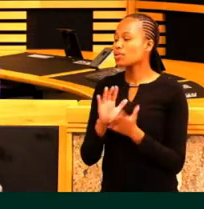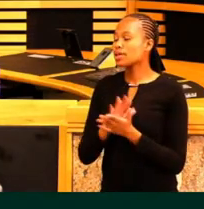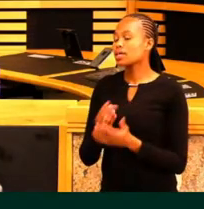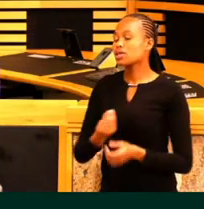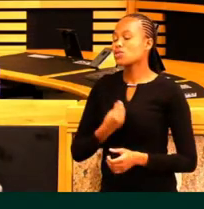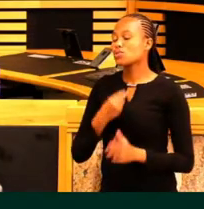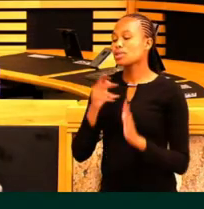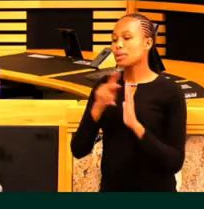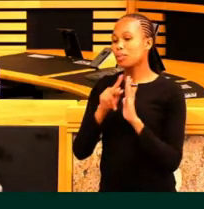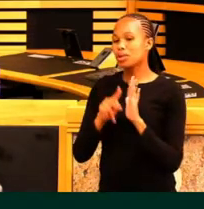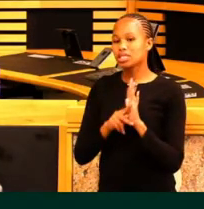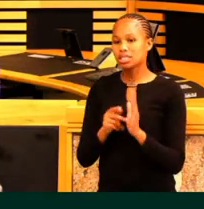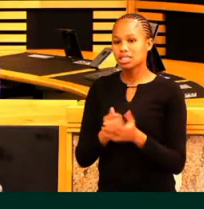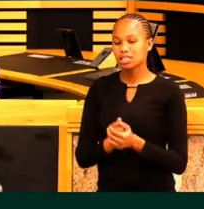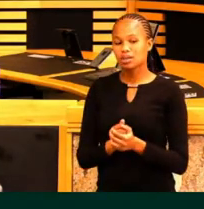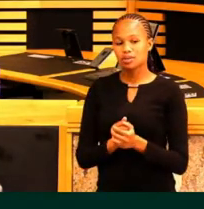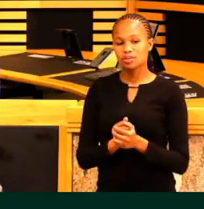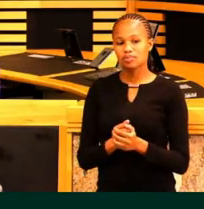policies